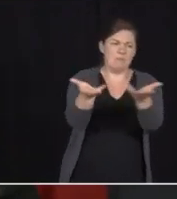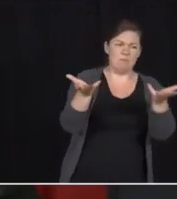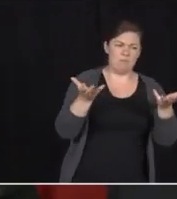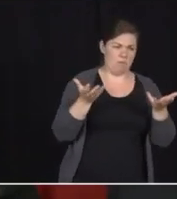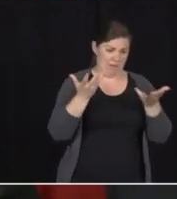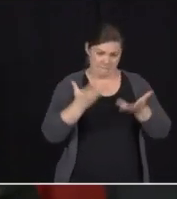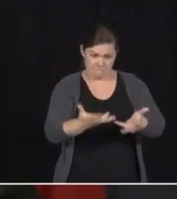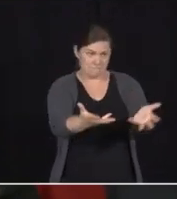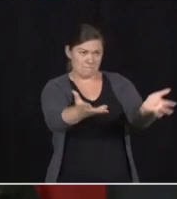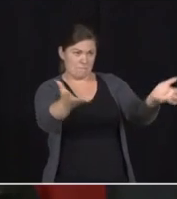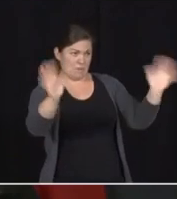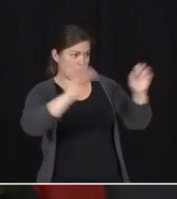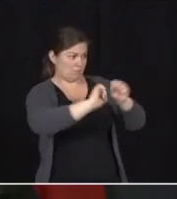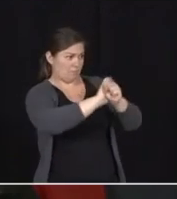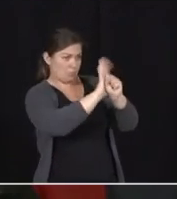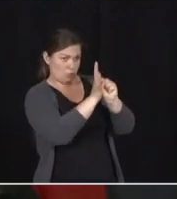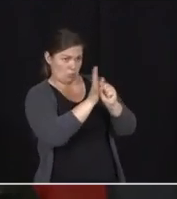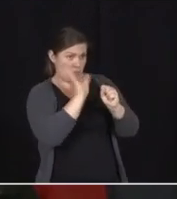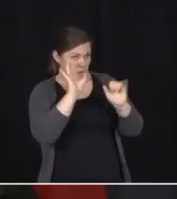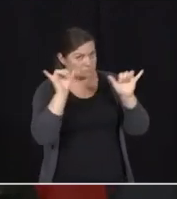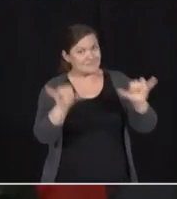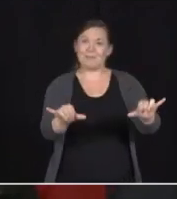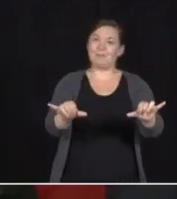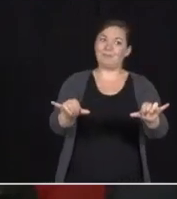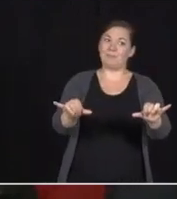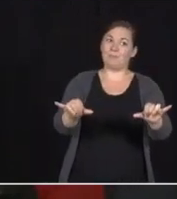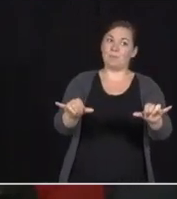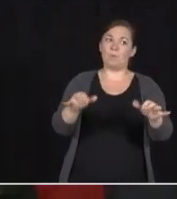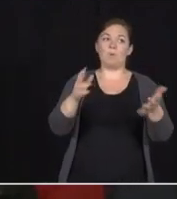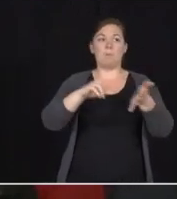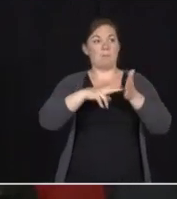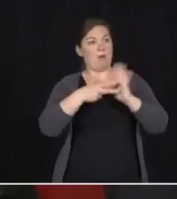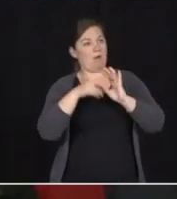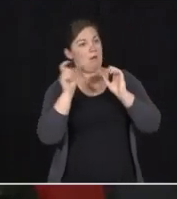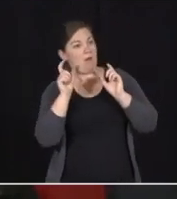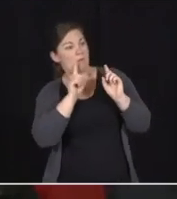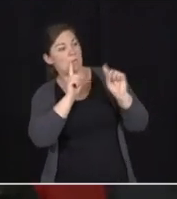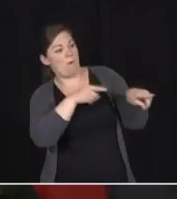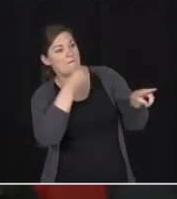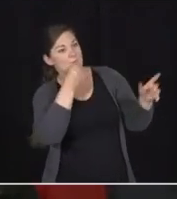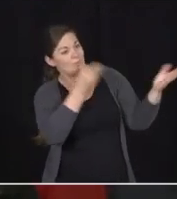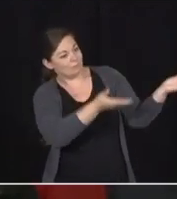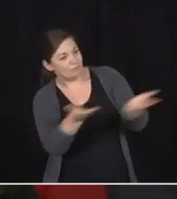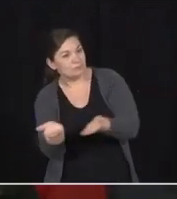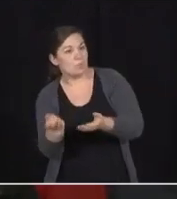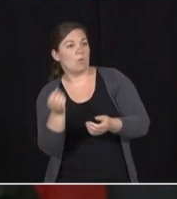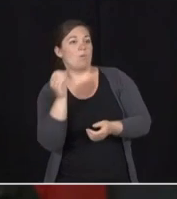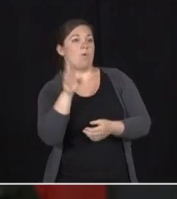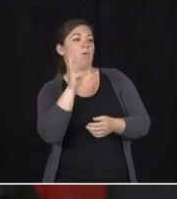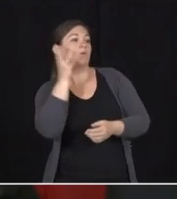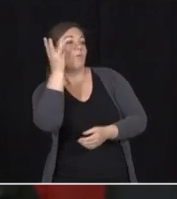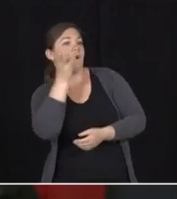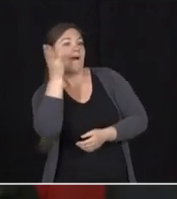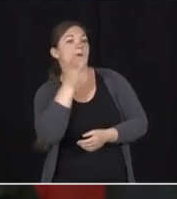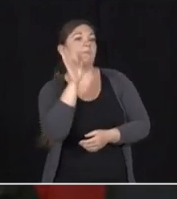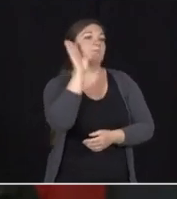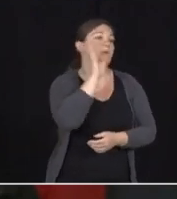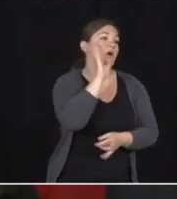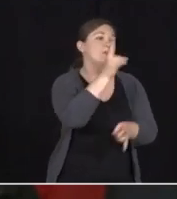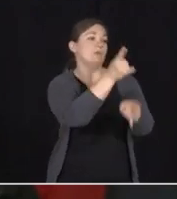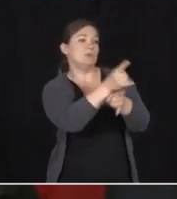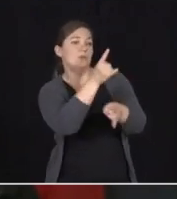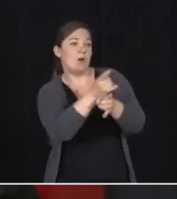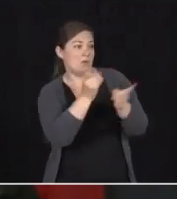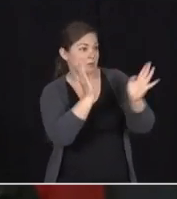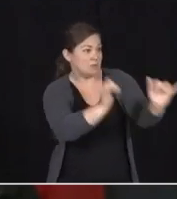to the prohibition era regulations that have been in place in Ontario for decades, or can we keep what you have allowed us to